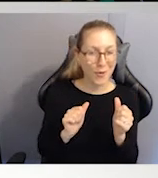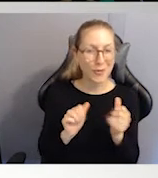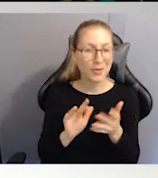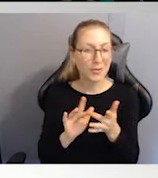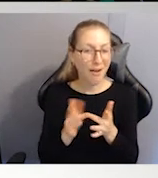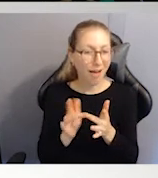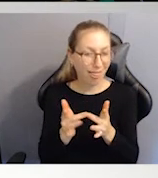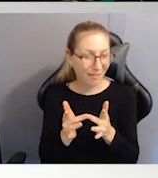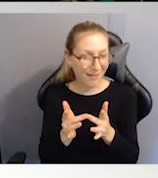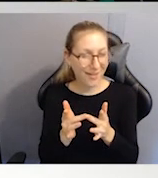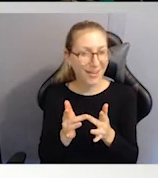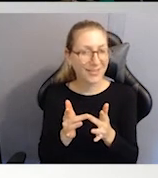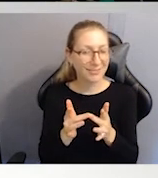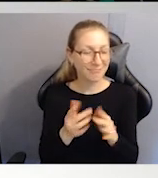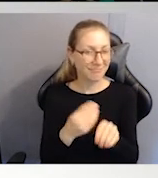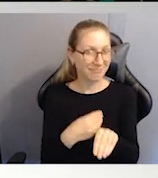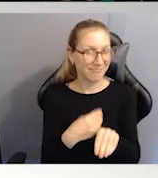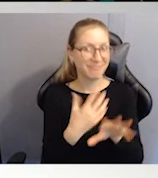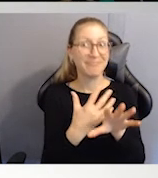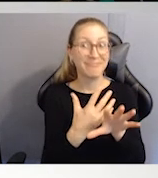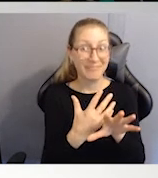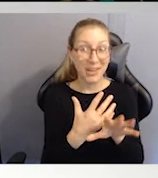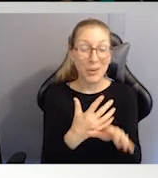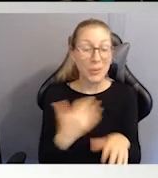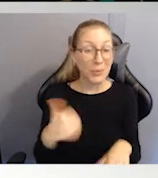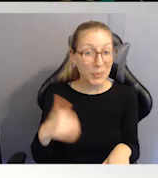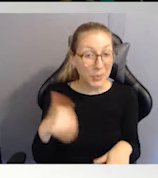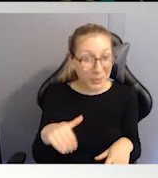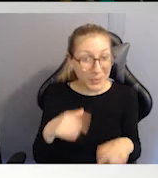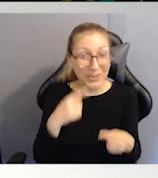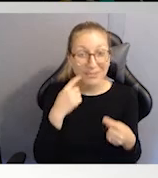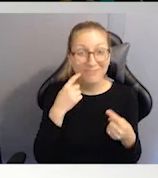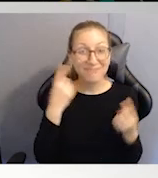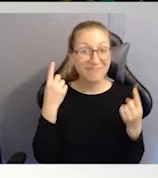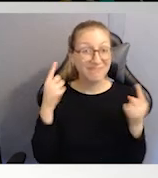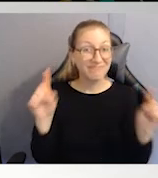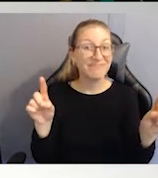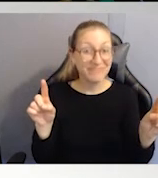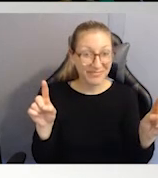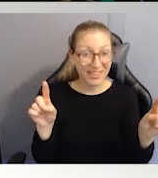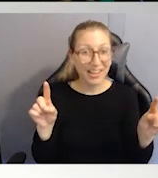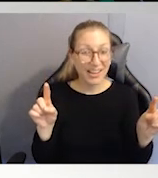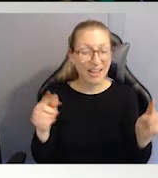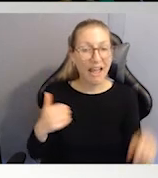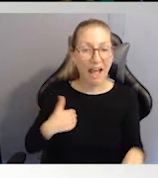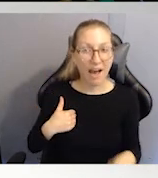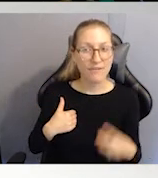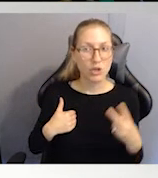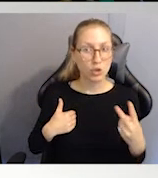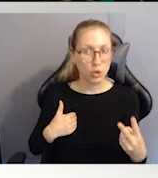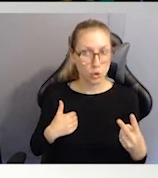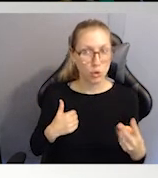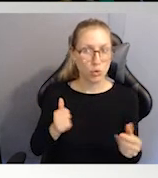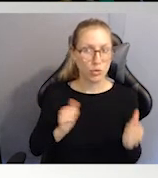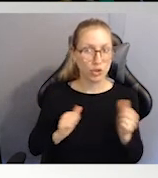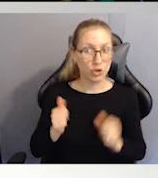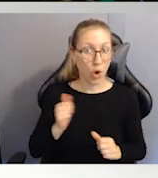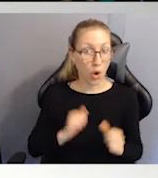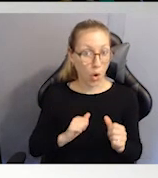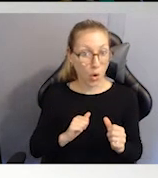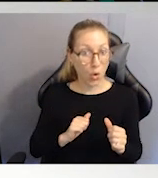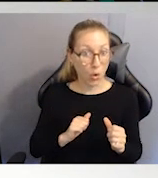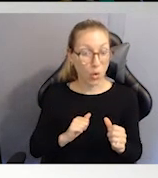And it was a big success. And we had 2 talent shows, and 1 talent